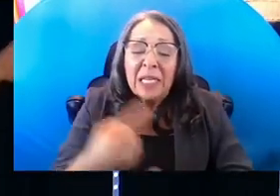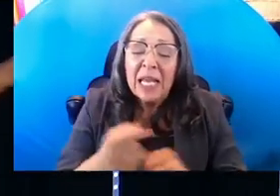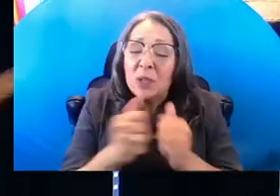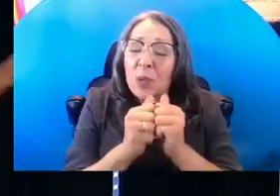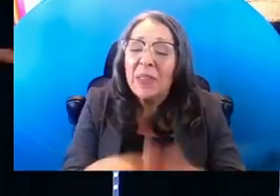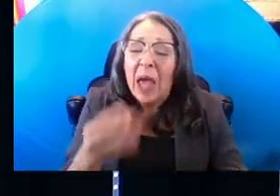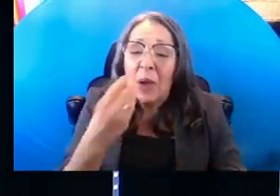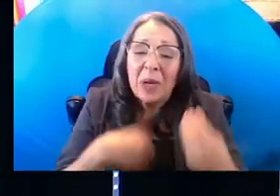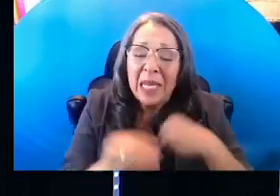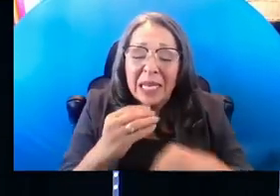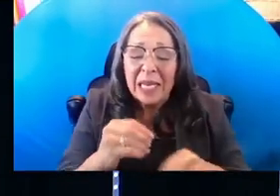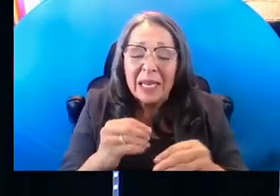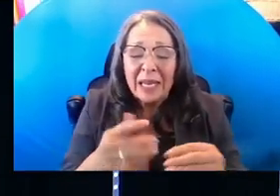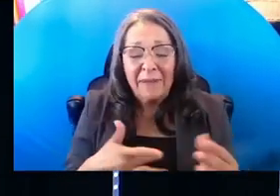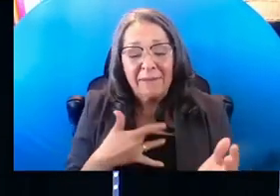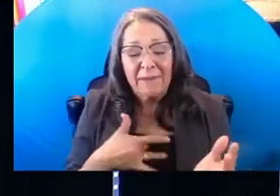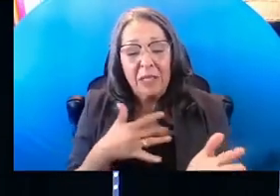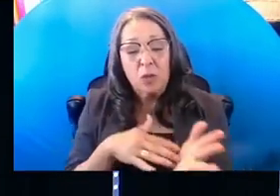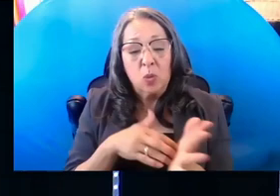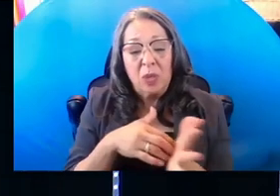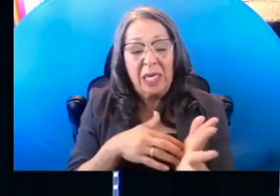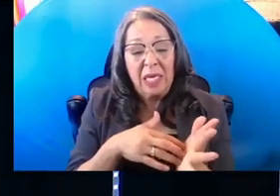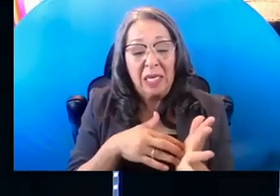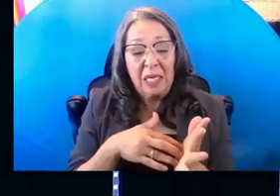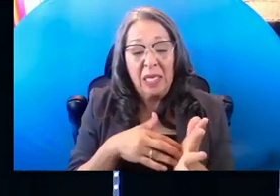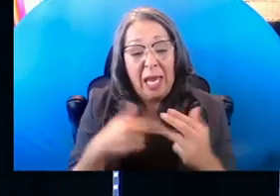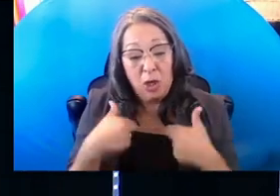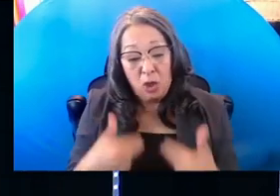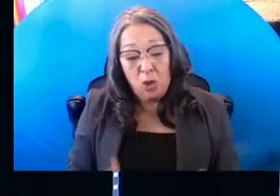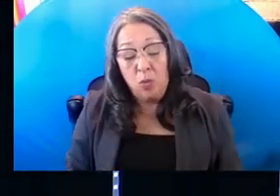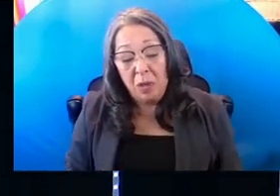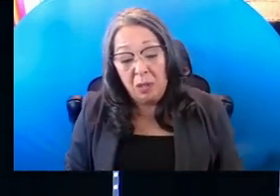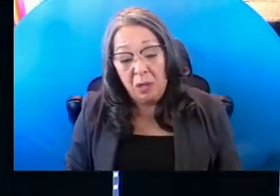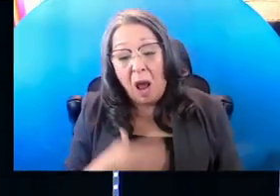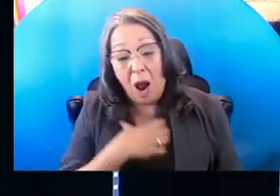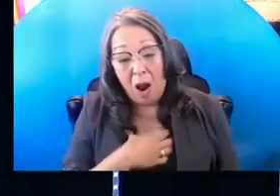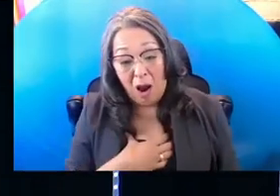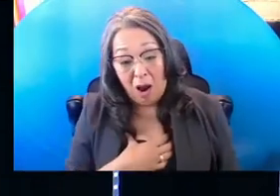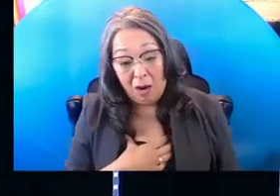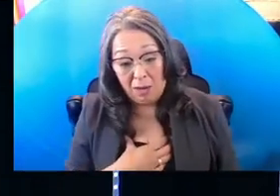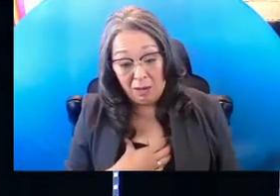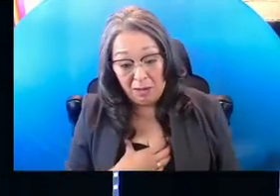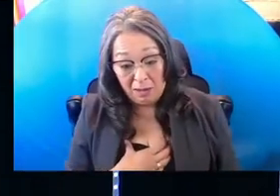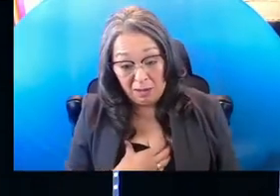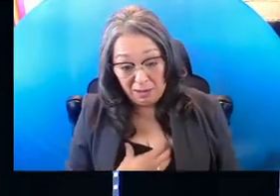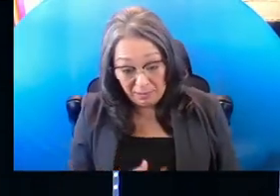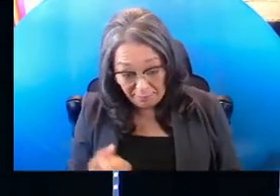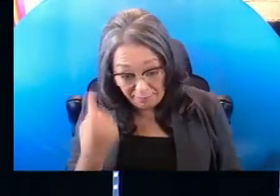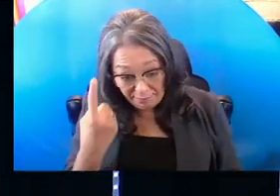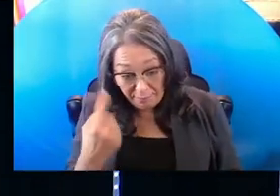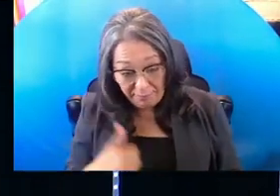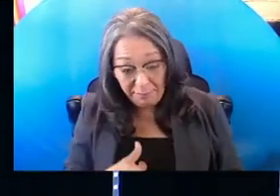yeah, fully God, also fully human. He hungry. You know what I'm saying?